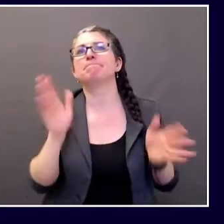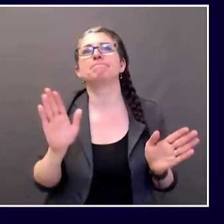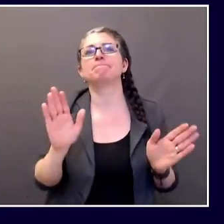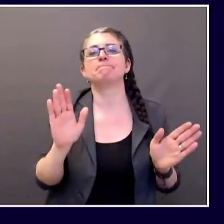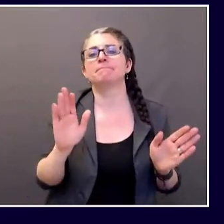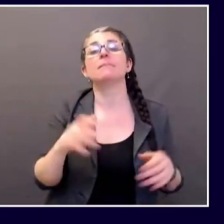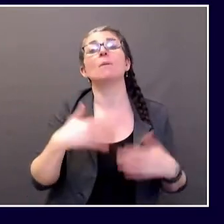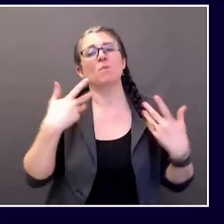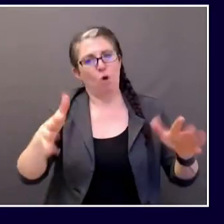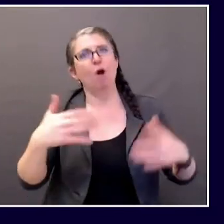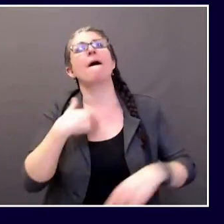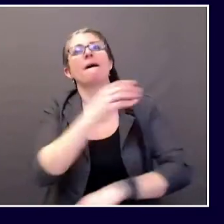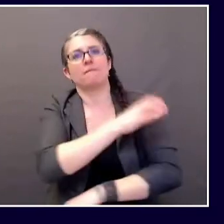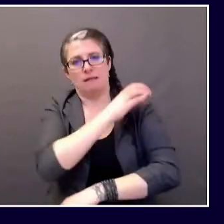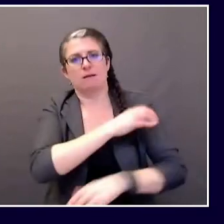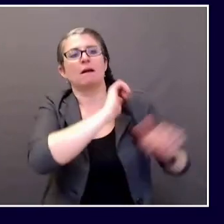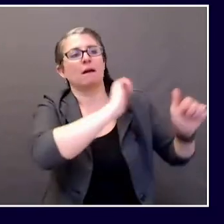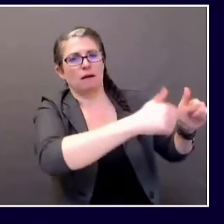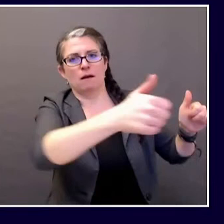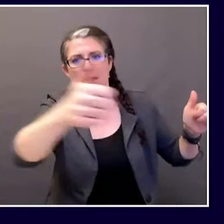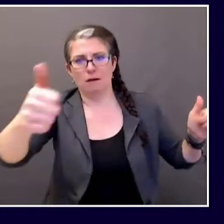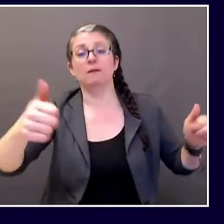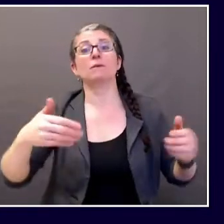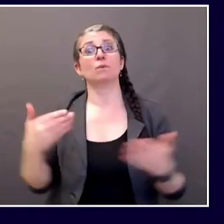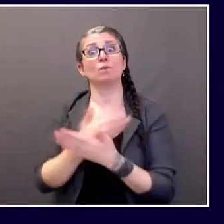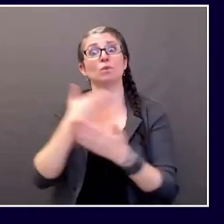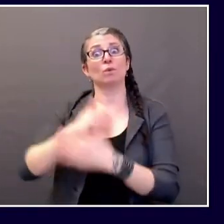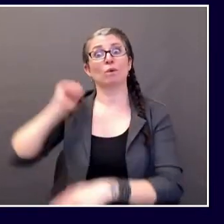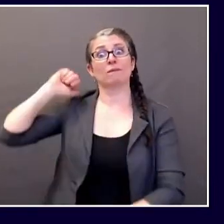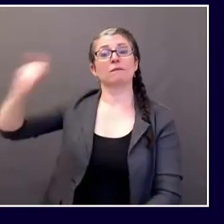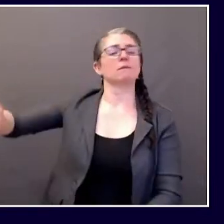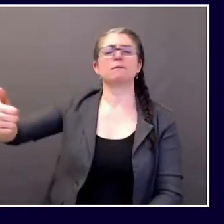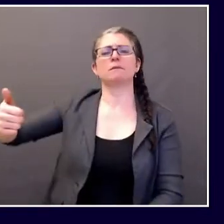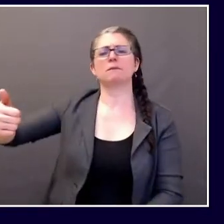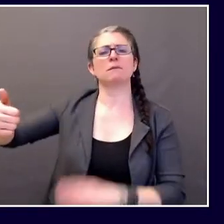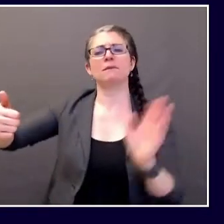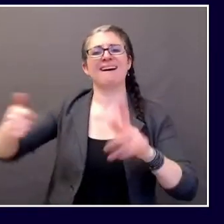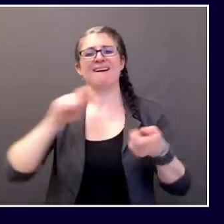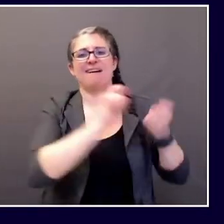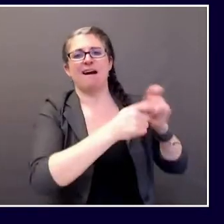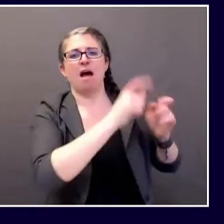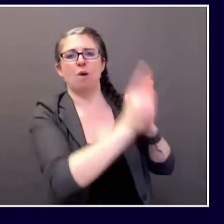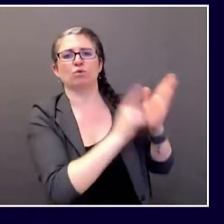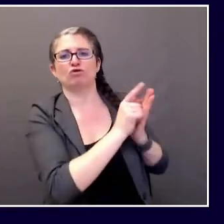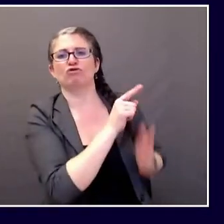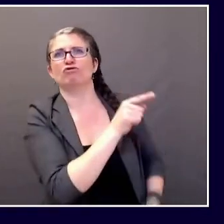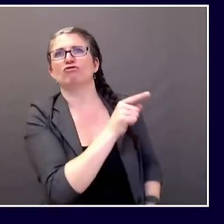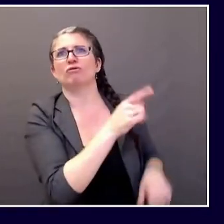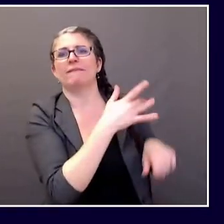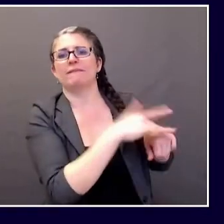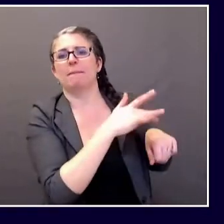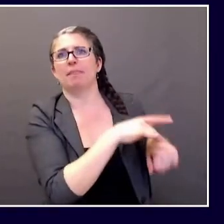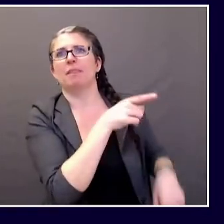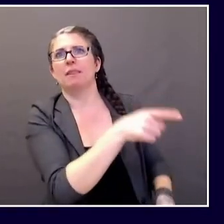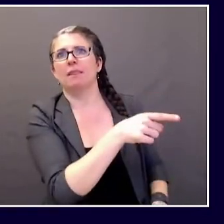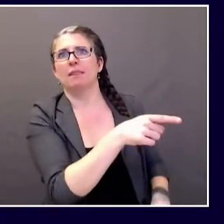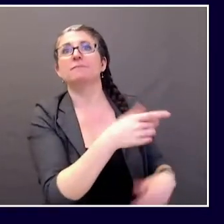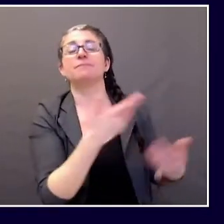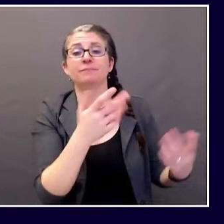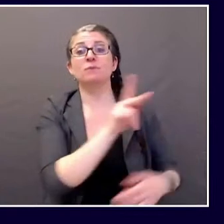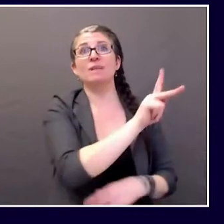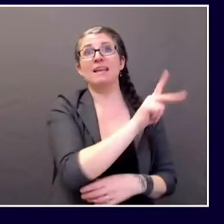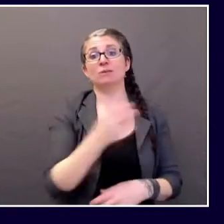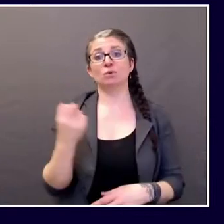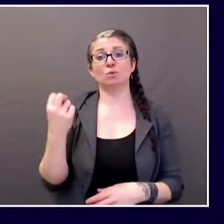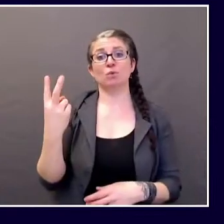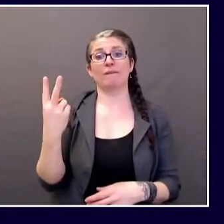teachers and staff in pre-K through 12 who are 60 and older, we can then plan for that. We know how many of these staff are eligible in